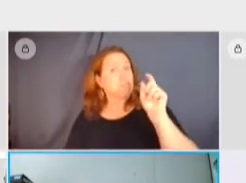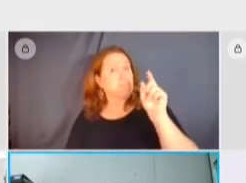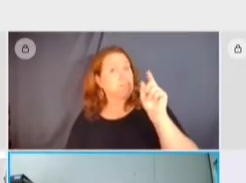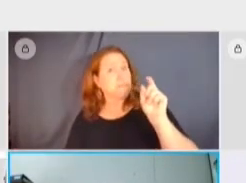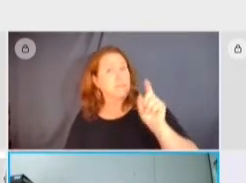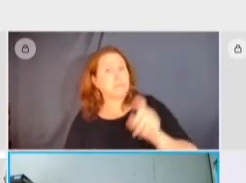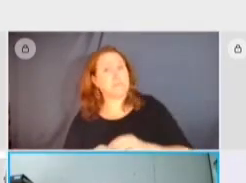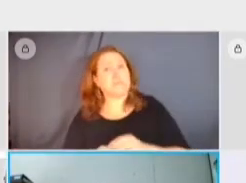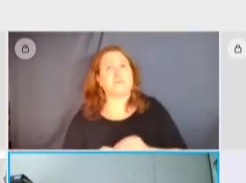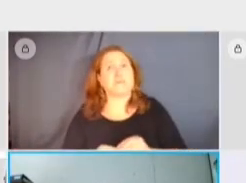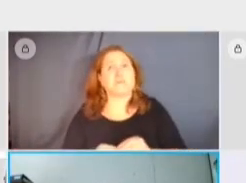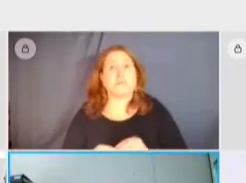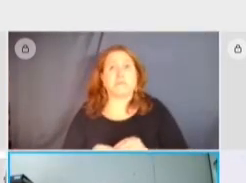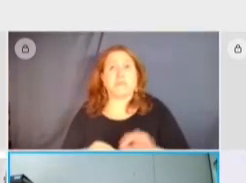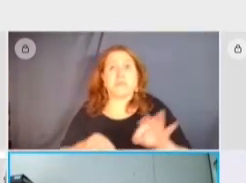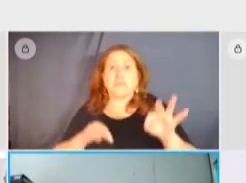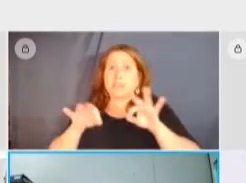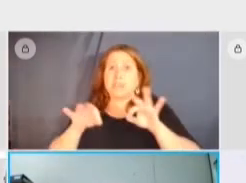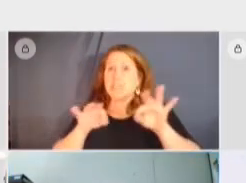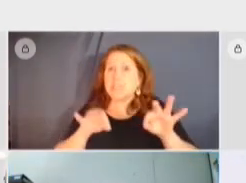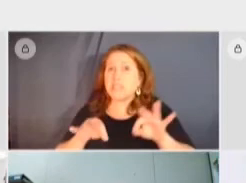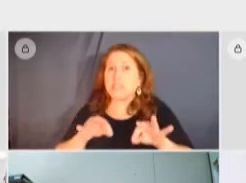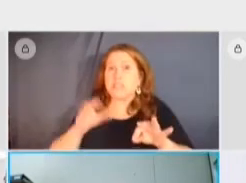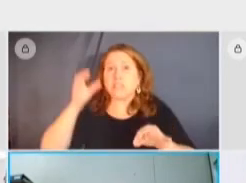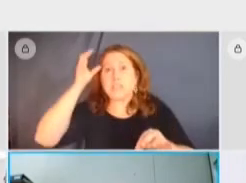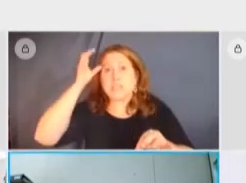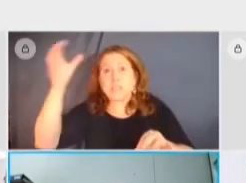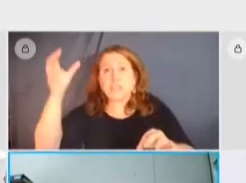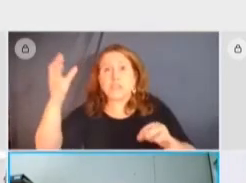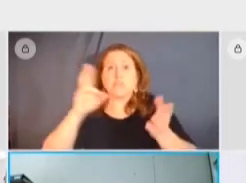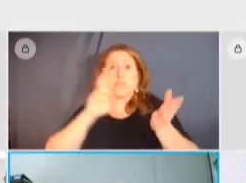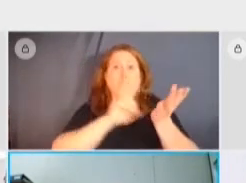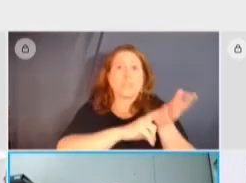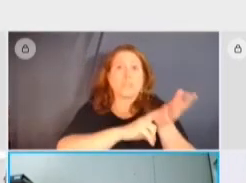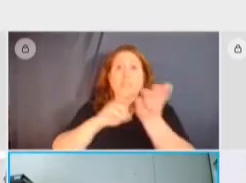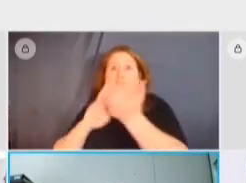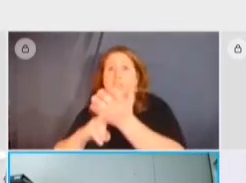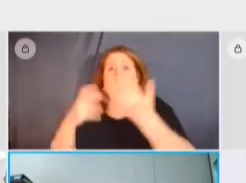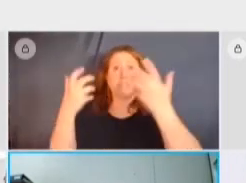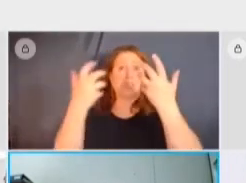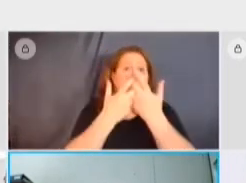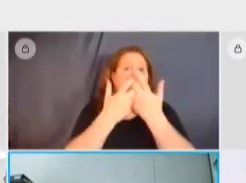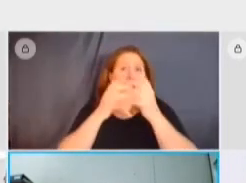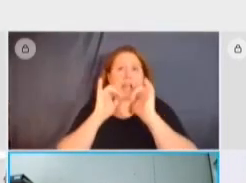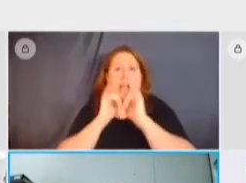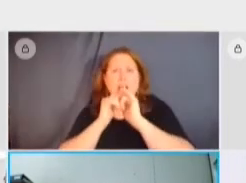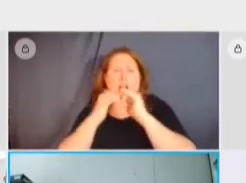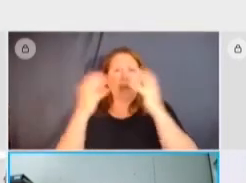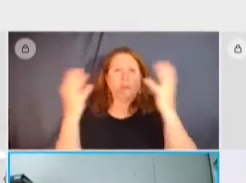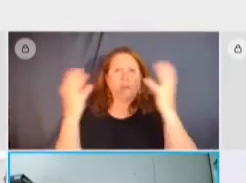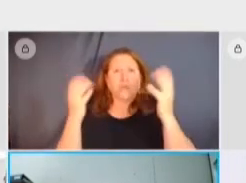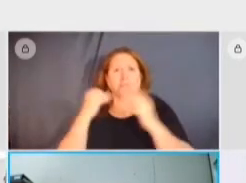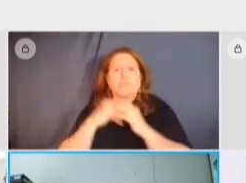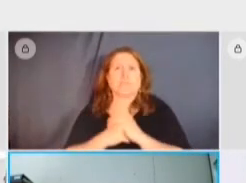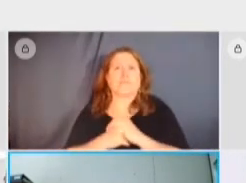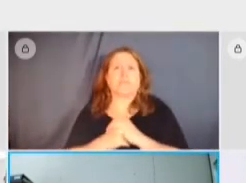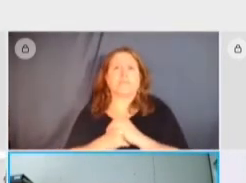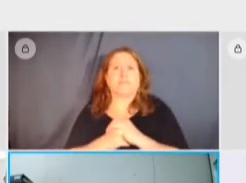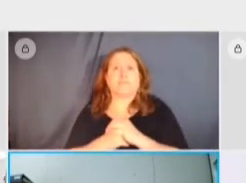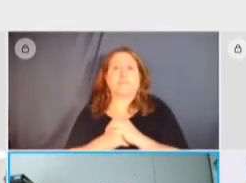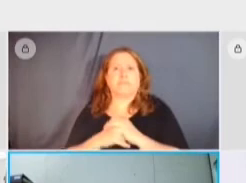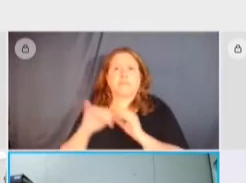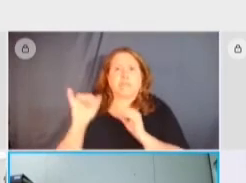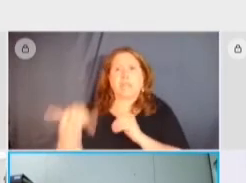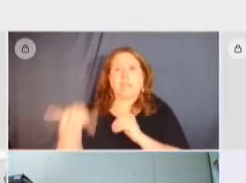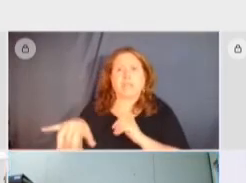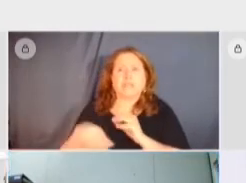of signature matching. As part of that, we have borrowed heavily from New Jersey